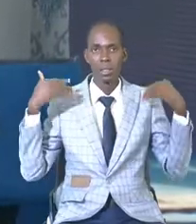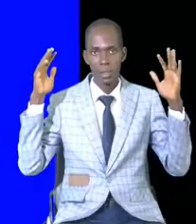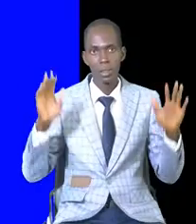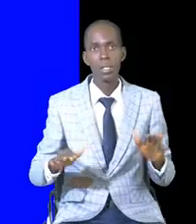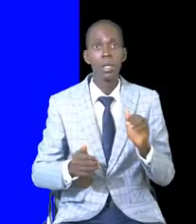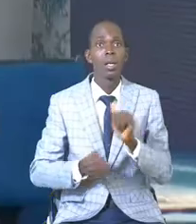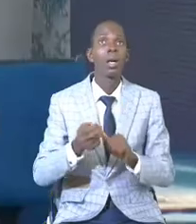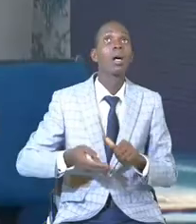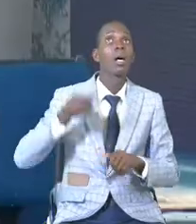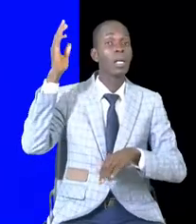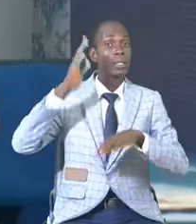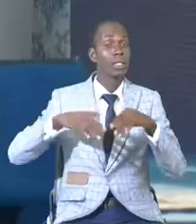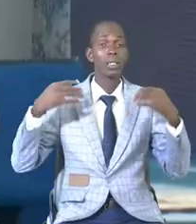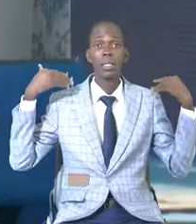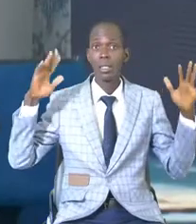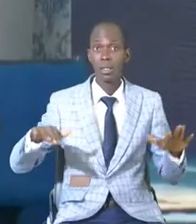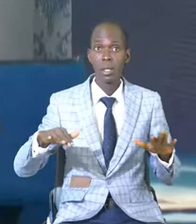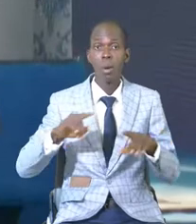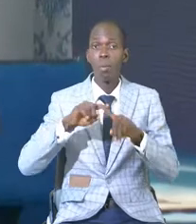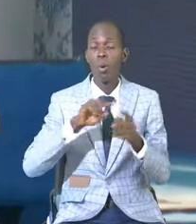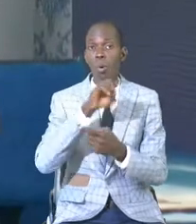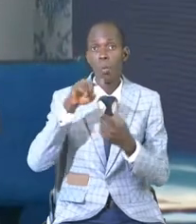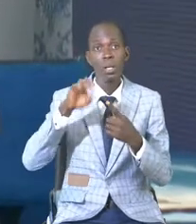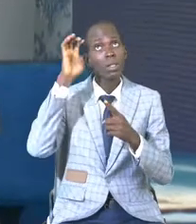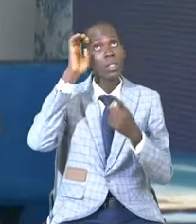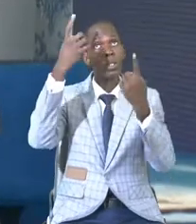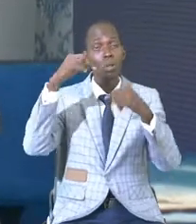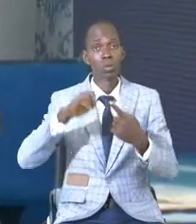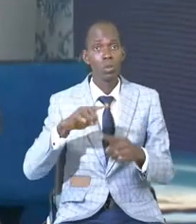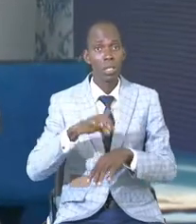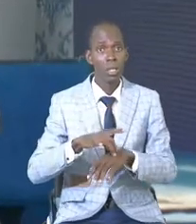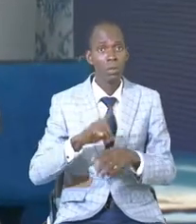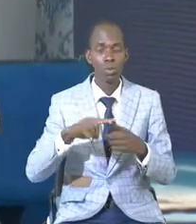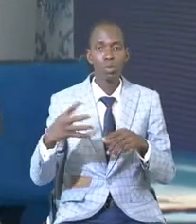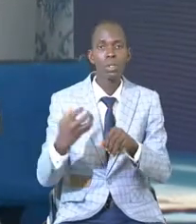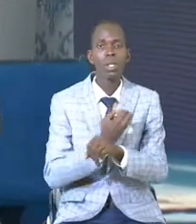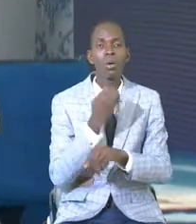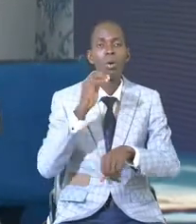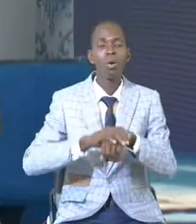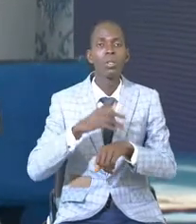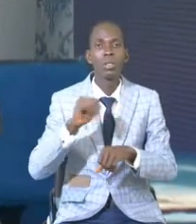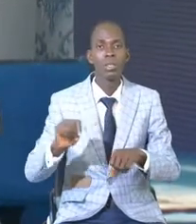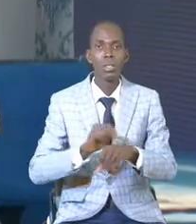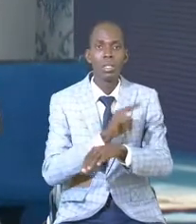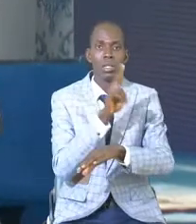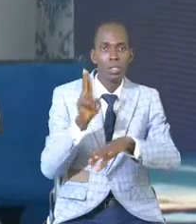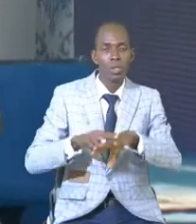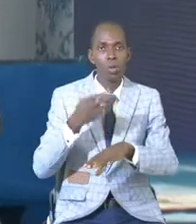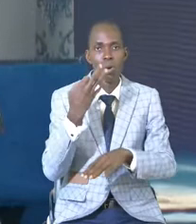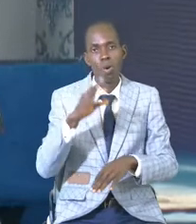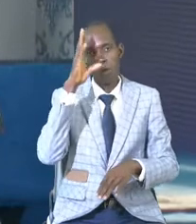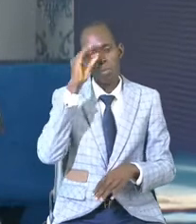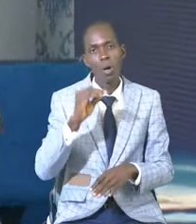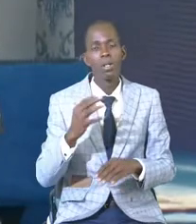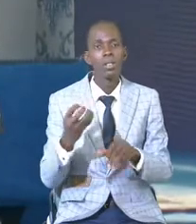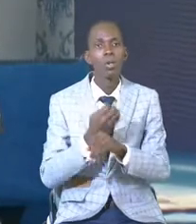but when he was come to the earth to take on the nature of man and to take us all our flesh,